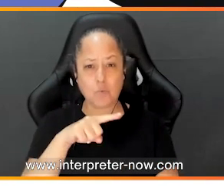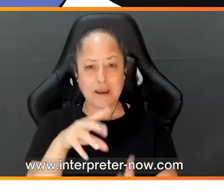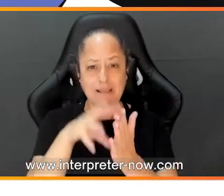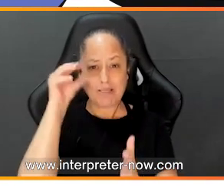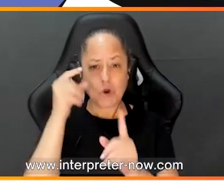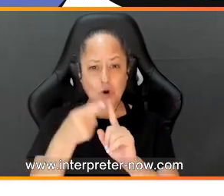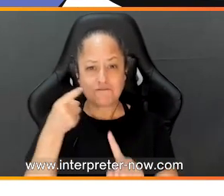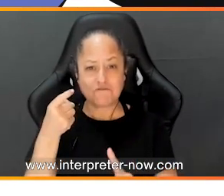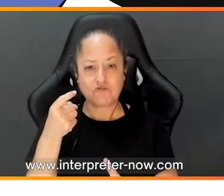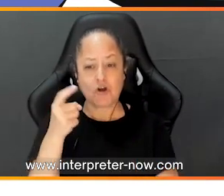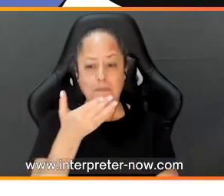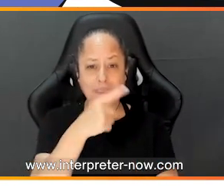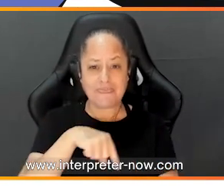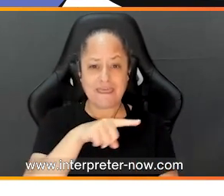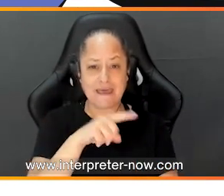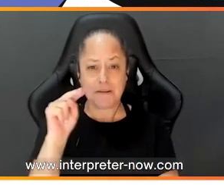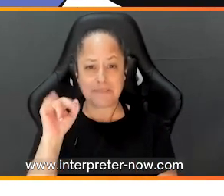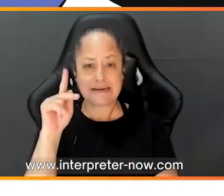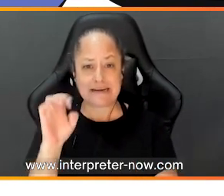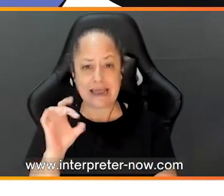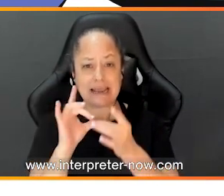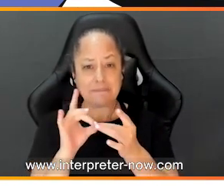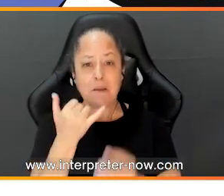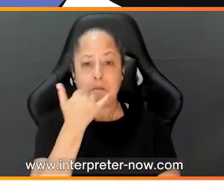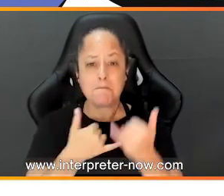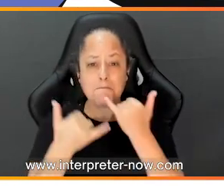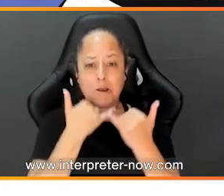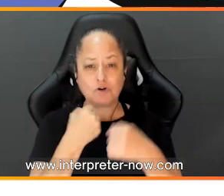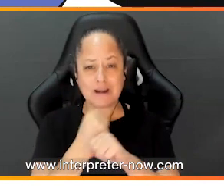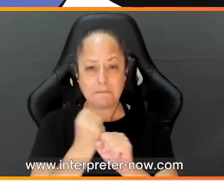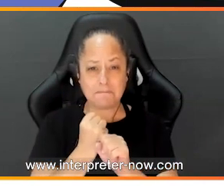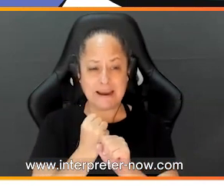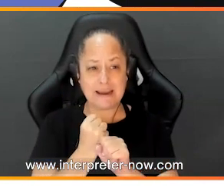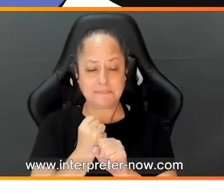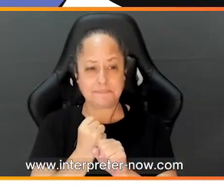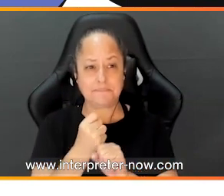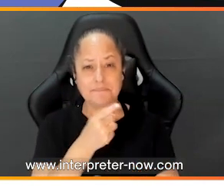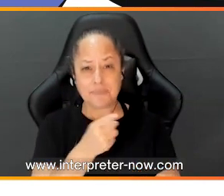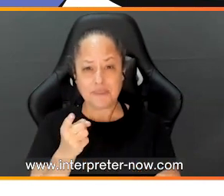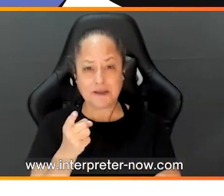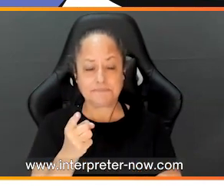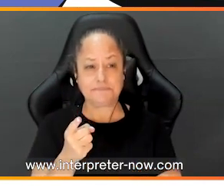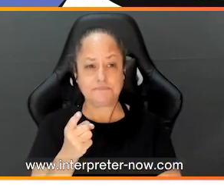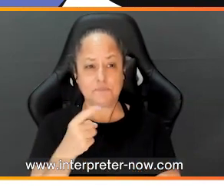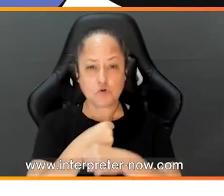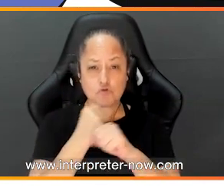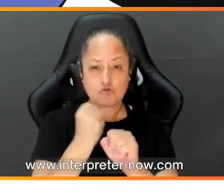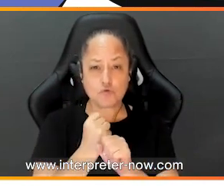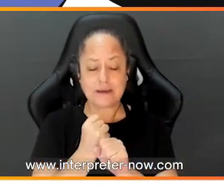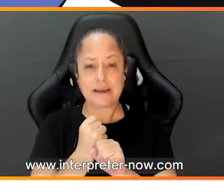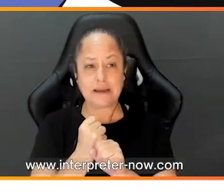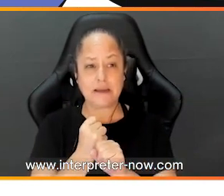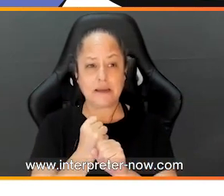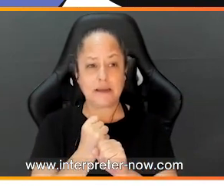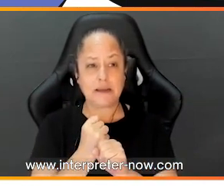model of these hands-free shoes, which initially had been designed much more in partnership with